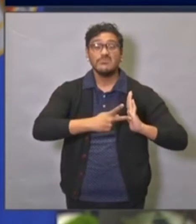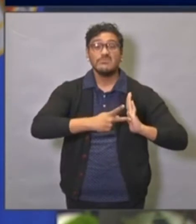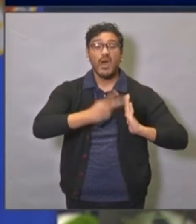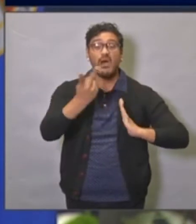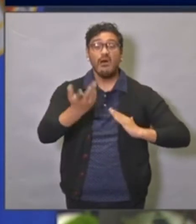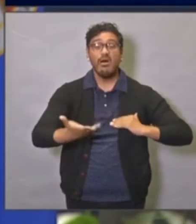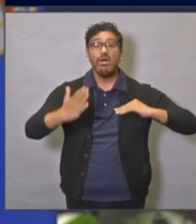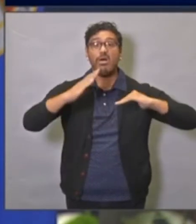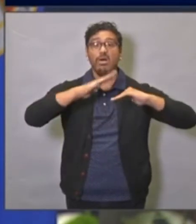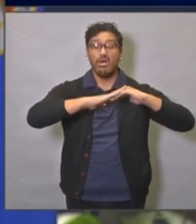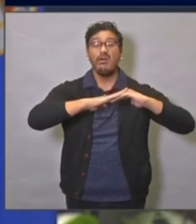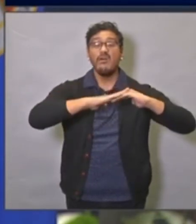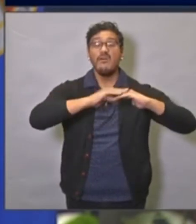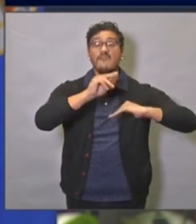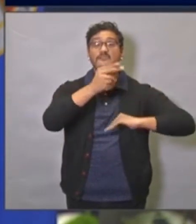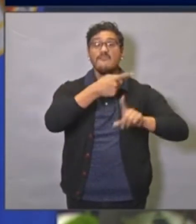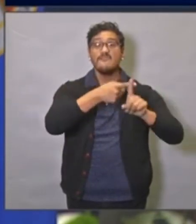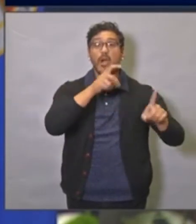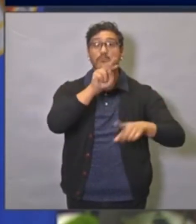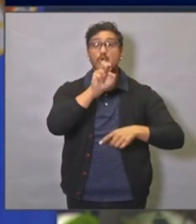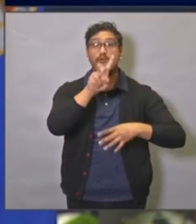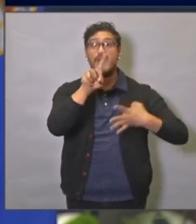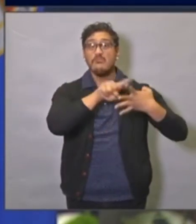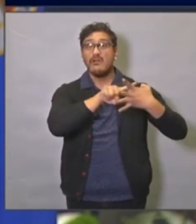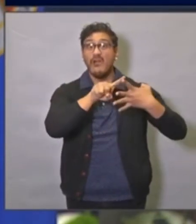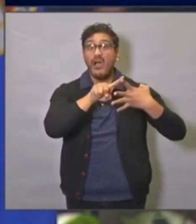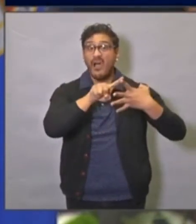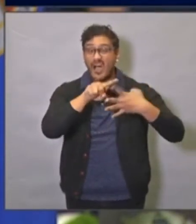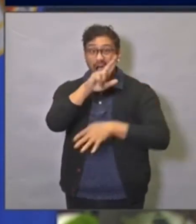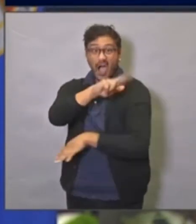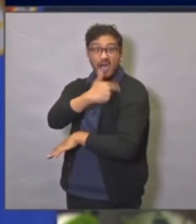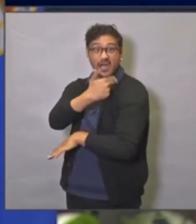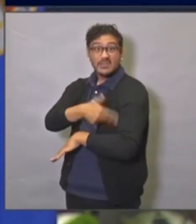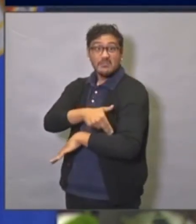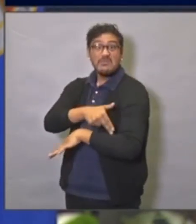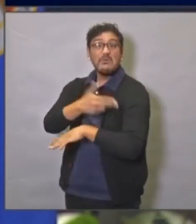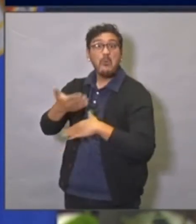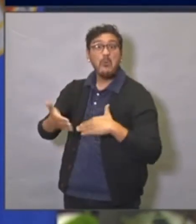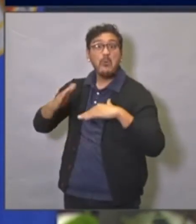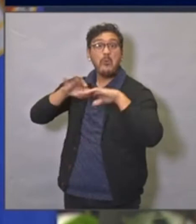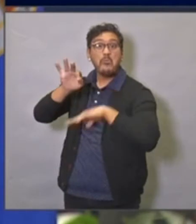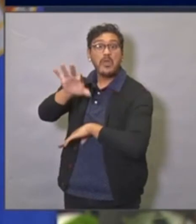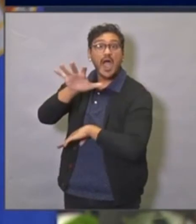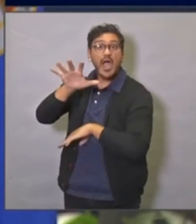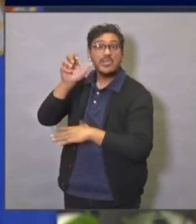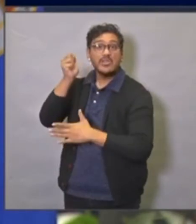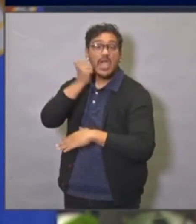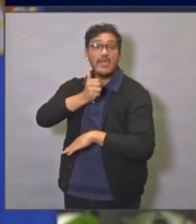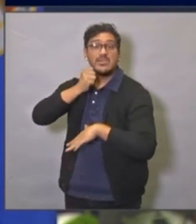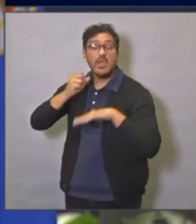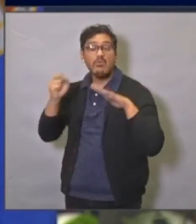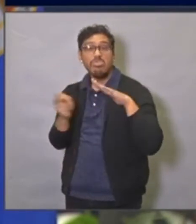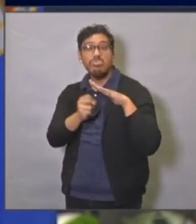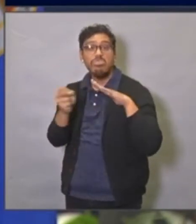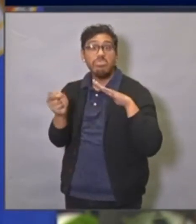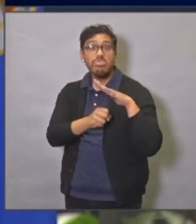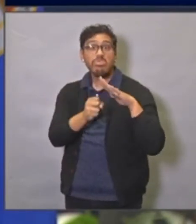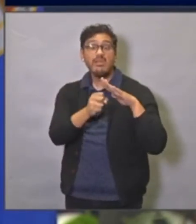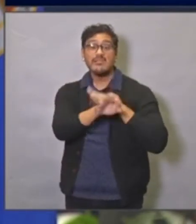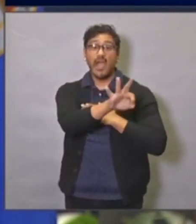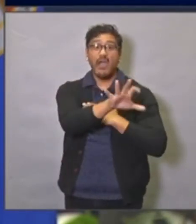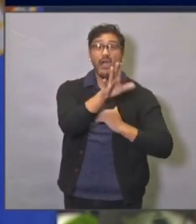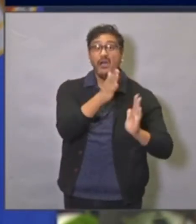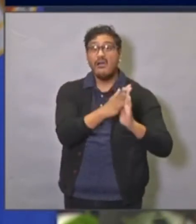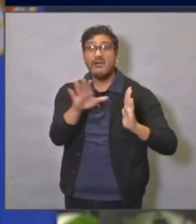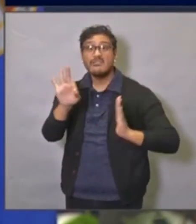of November, and hospitalizations have increased from an average of about 900 a day to more than 1,000 a day during the same period.